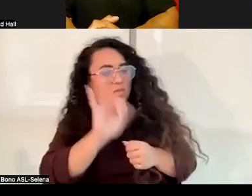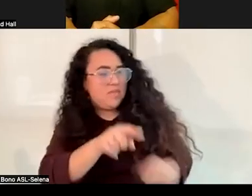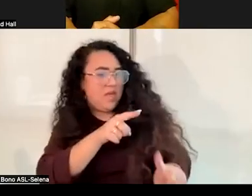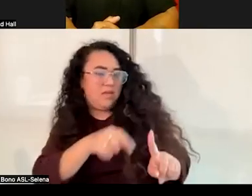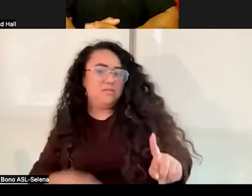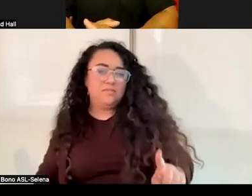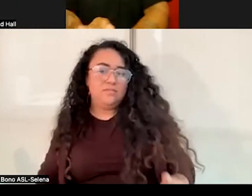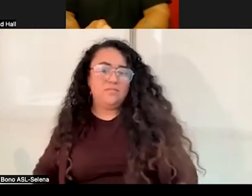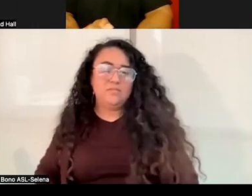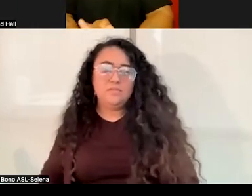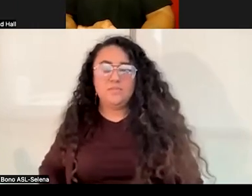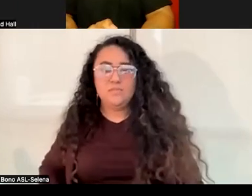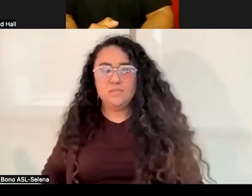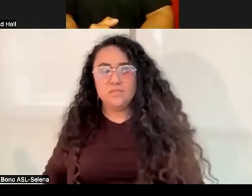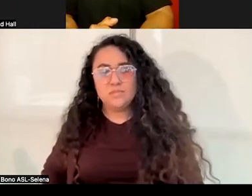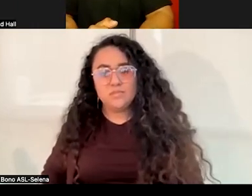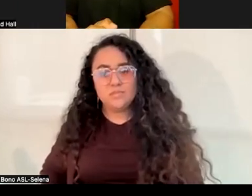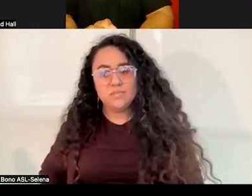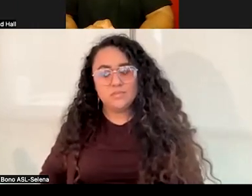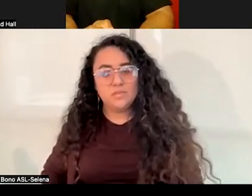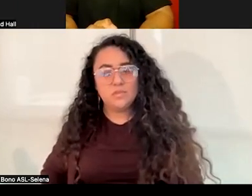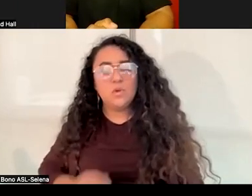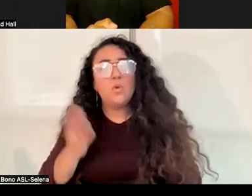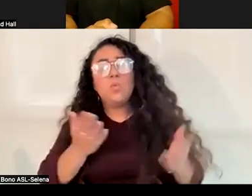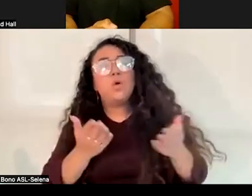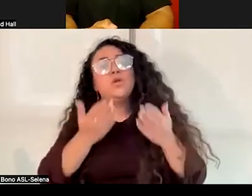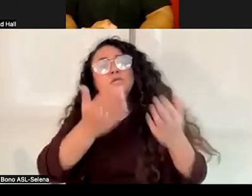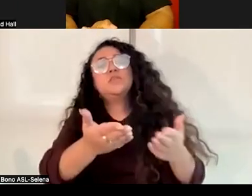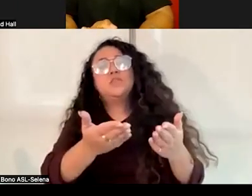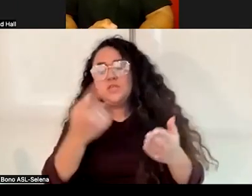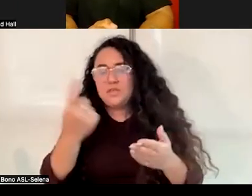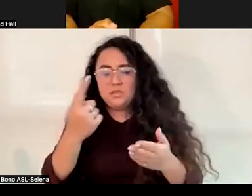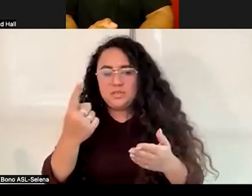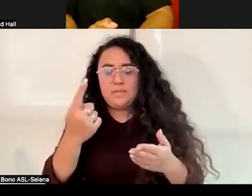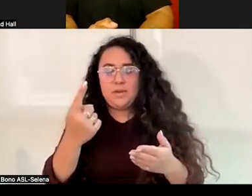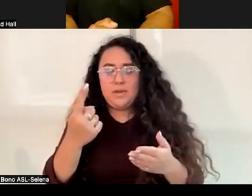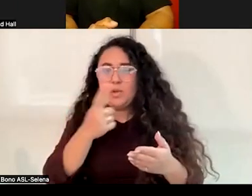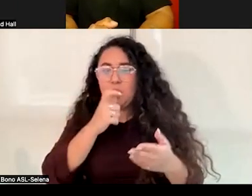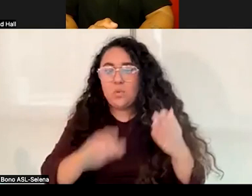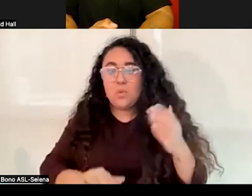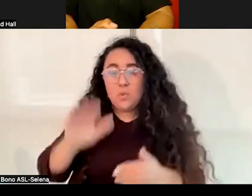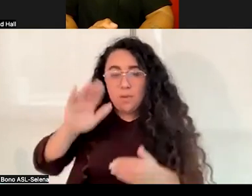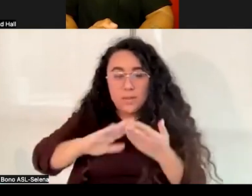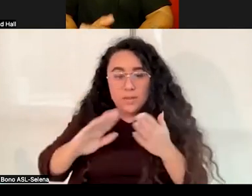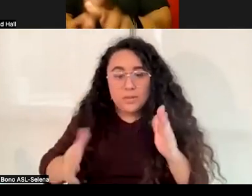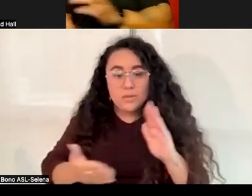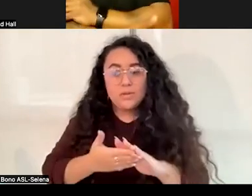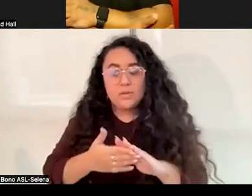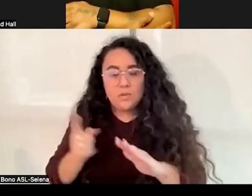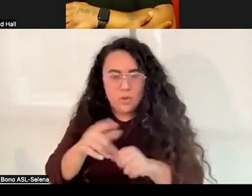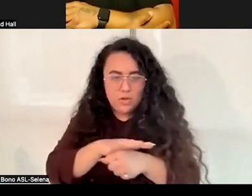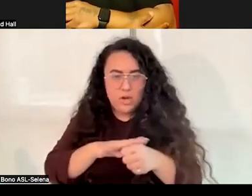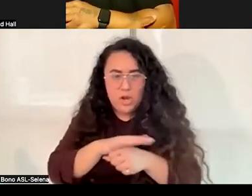So right there, what are you suggesting as somebody who's been, who grew up in a community where you grew up